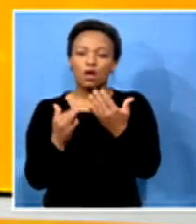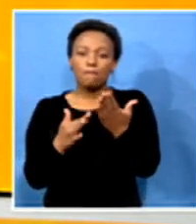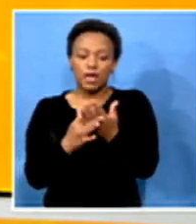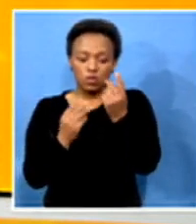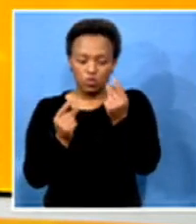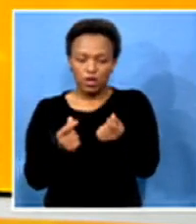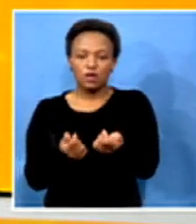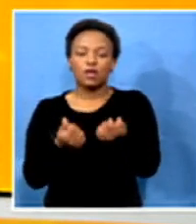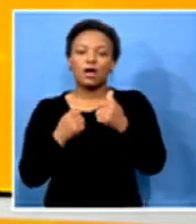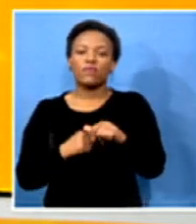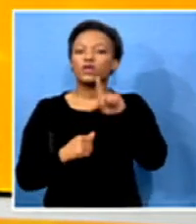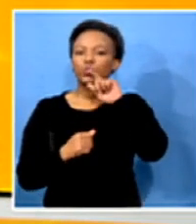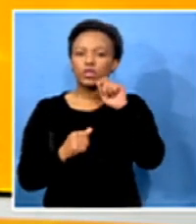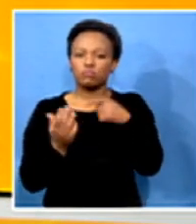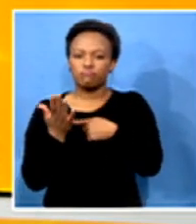we'll take a few of your tweets before we end the show.